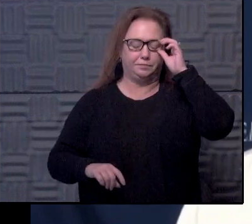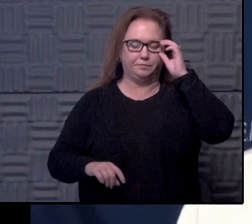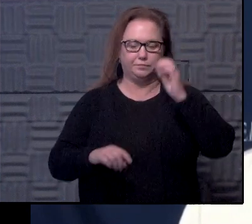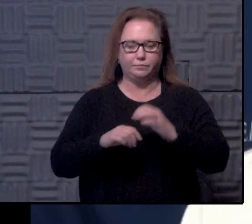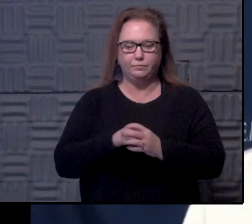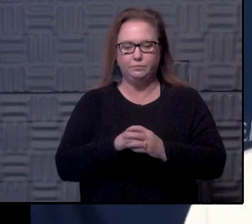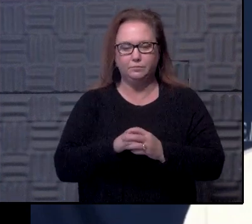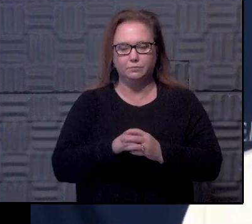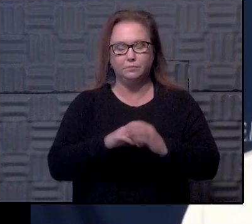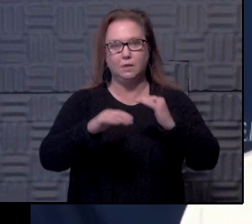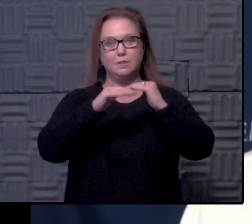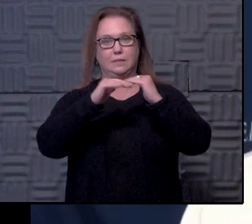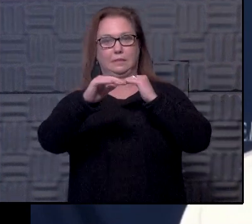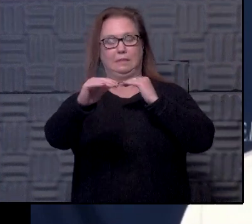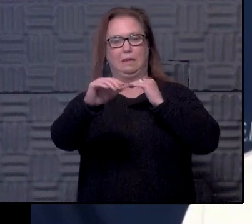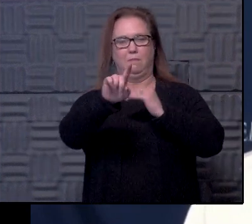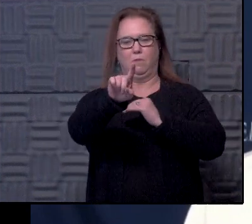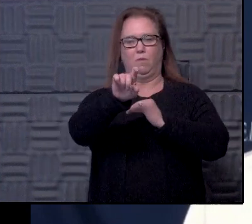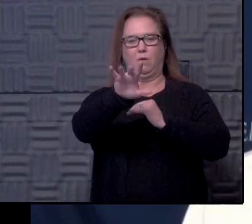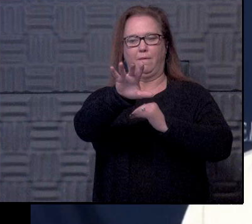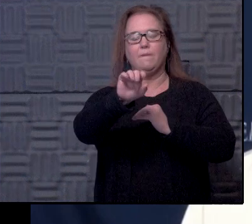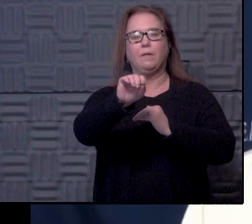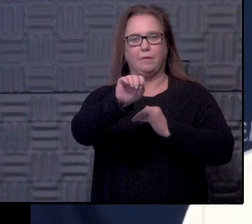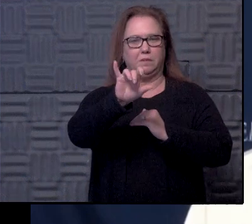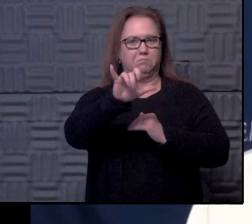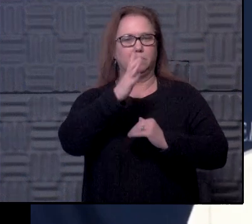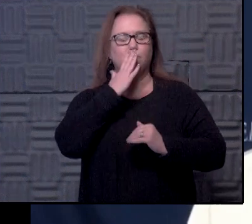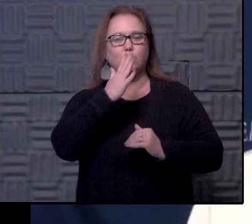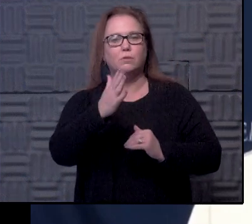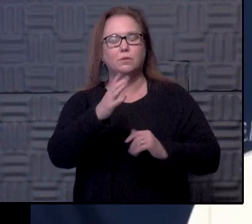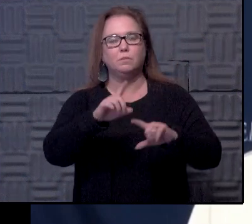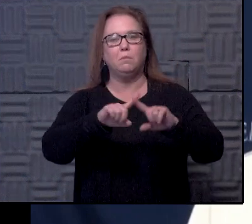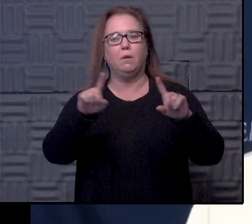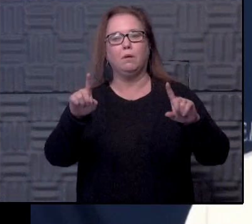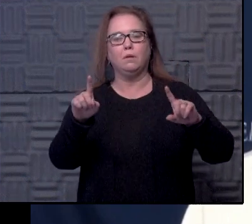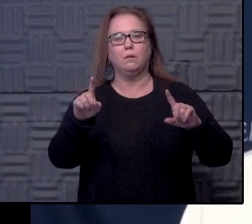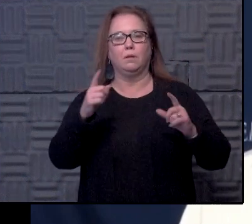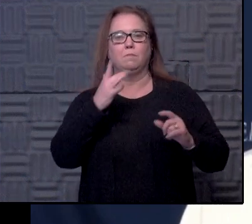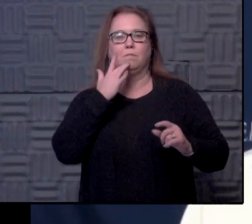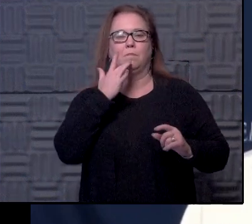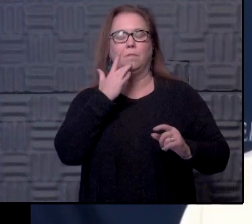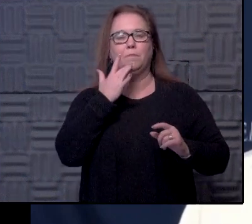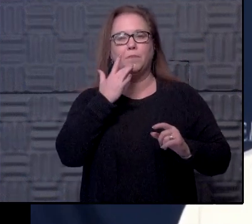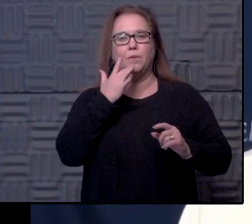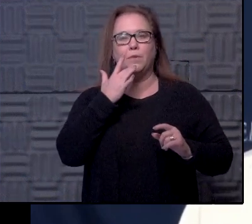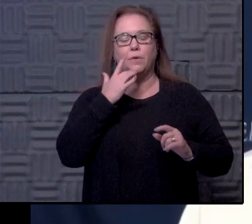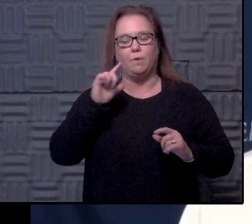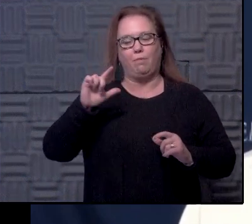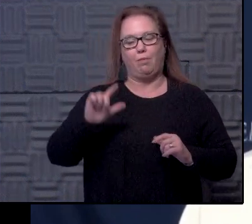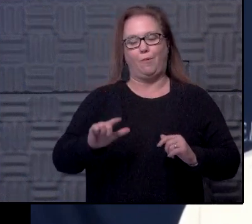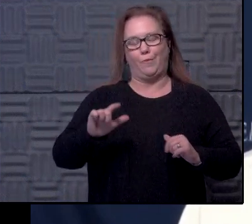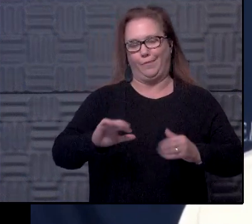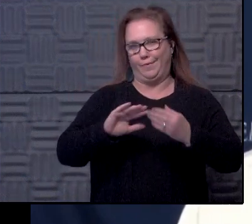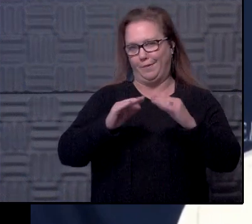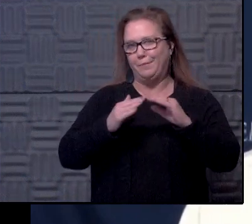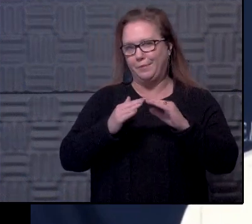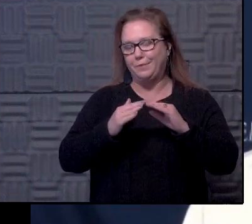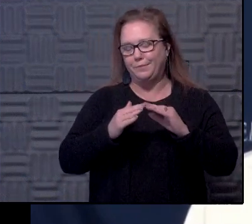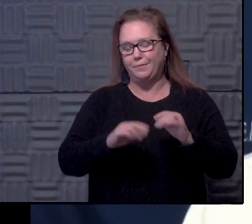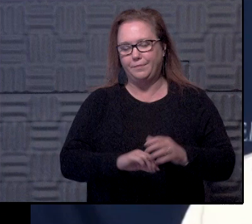While being stable at around 150 is a good thing, I'd much rather be at a lower number than